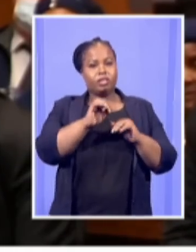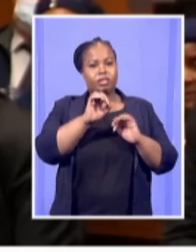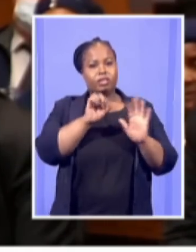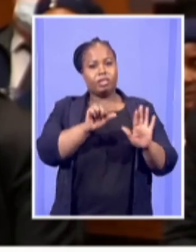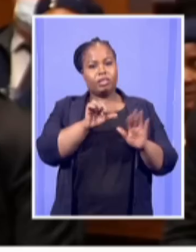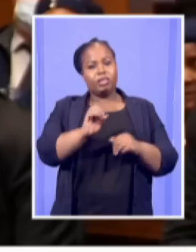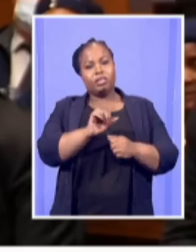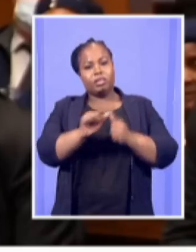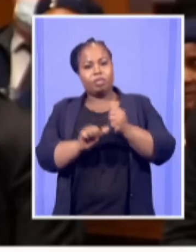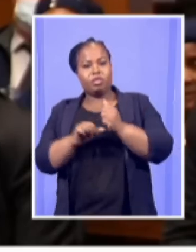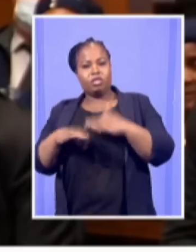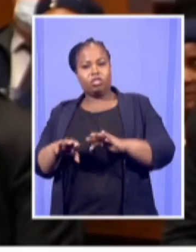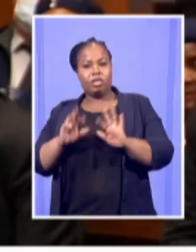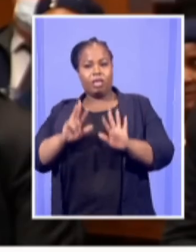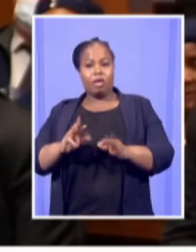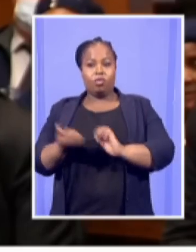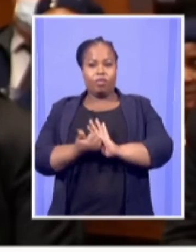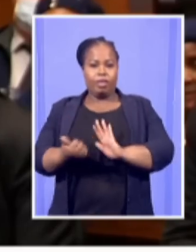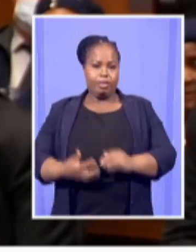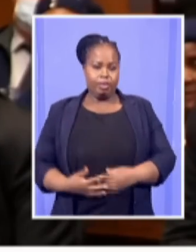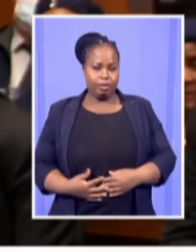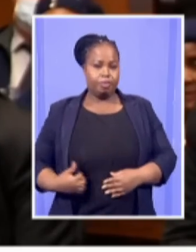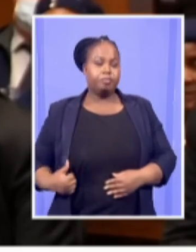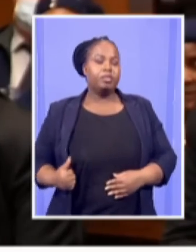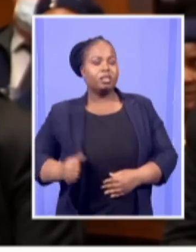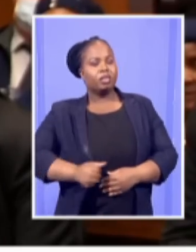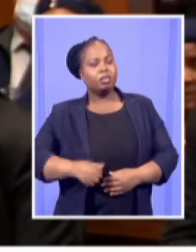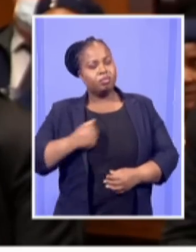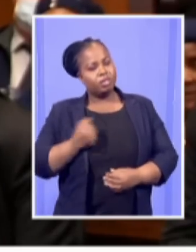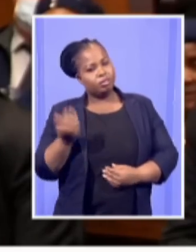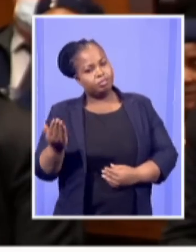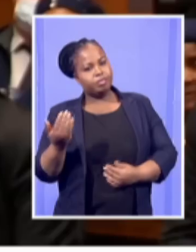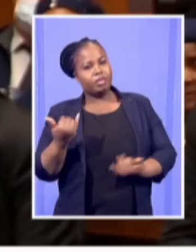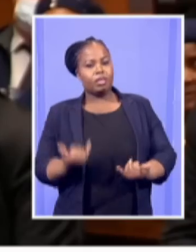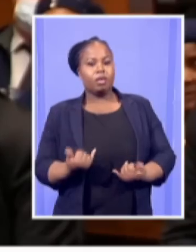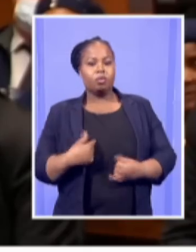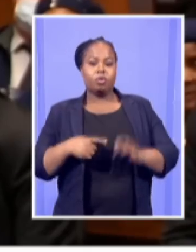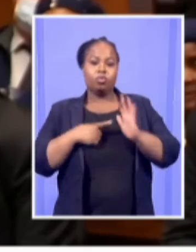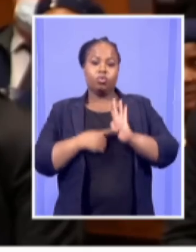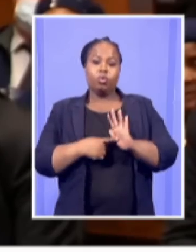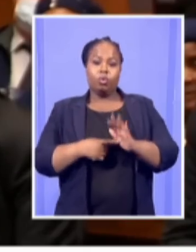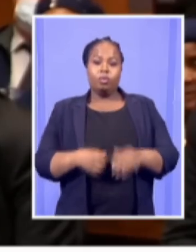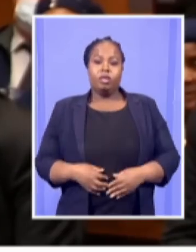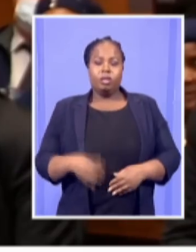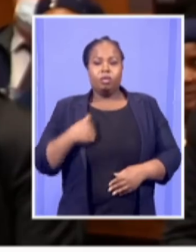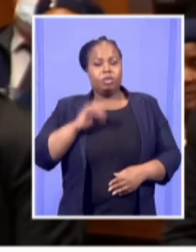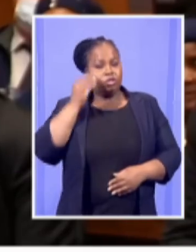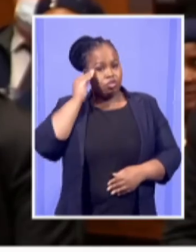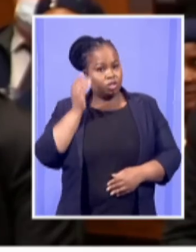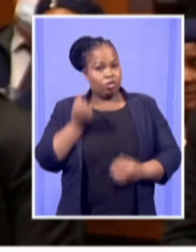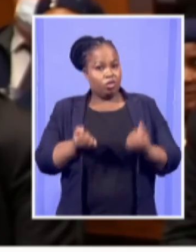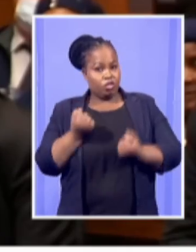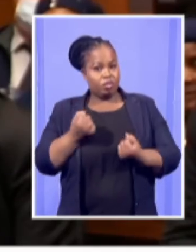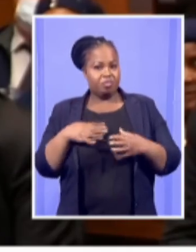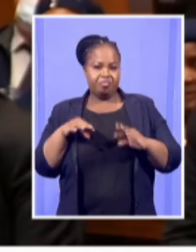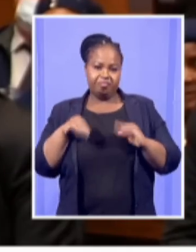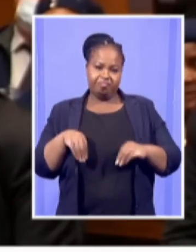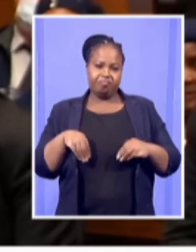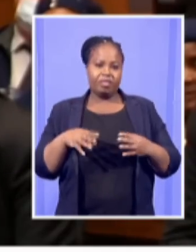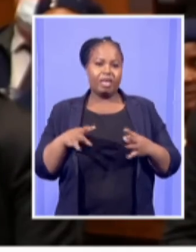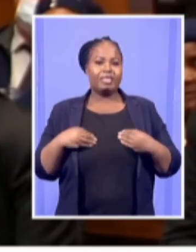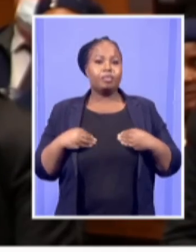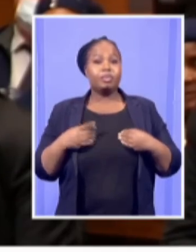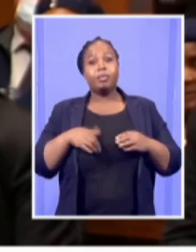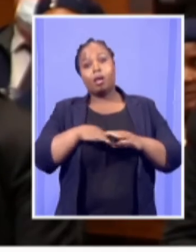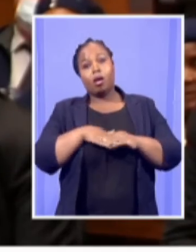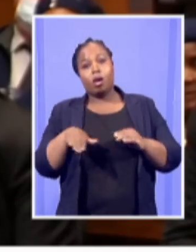9 of the Act. I respectfully submit, as I will demonstrate herein, that the interest of justice permits my release on bail.